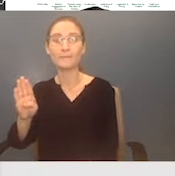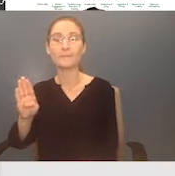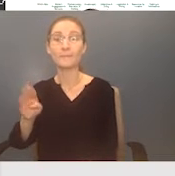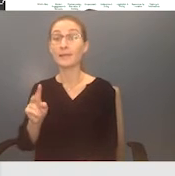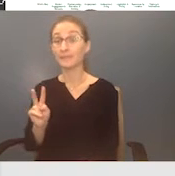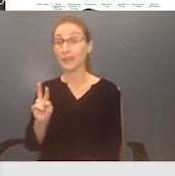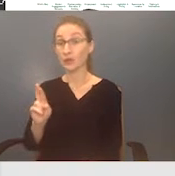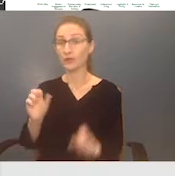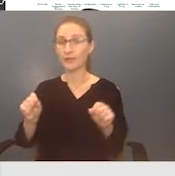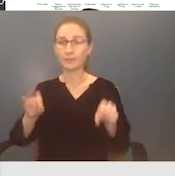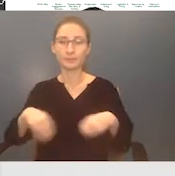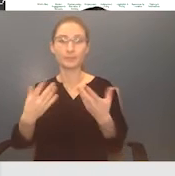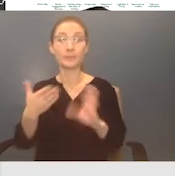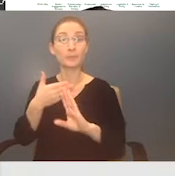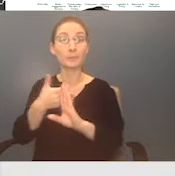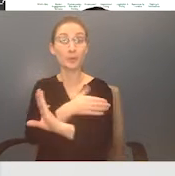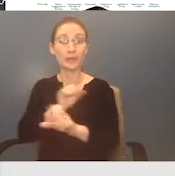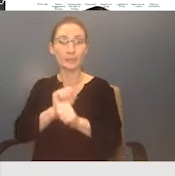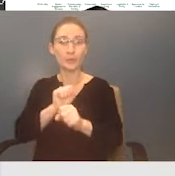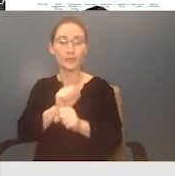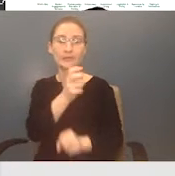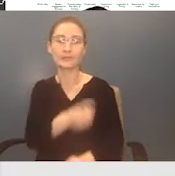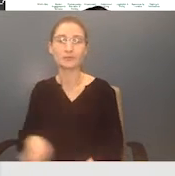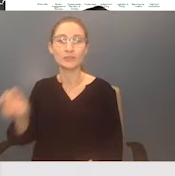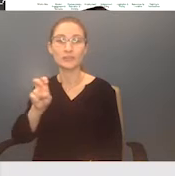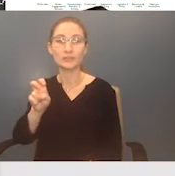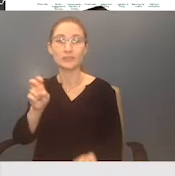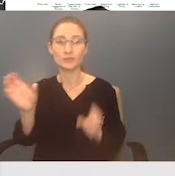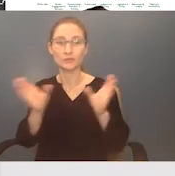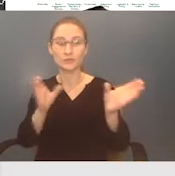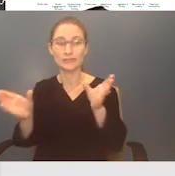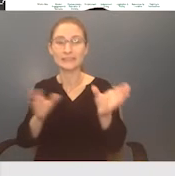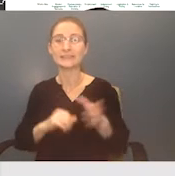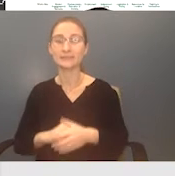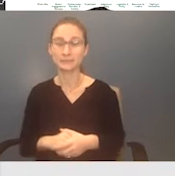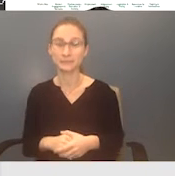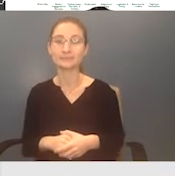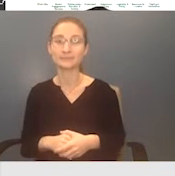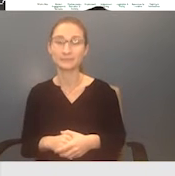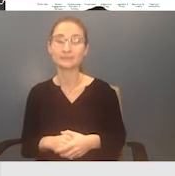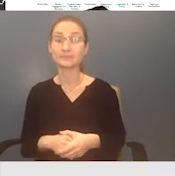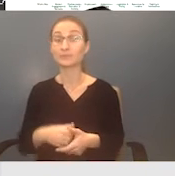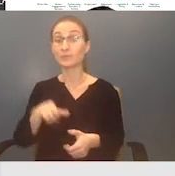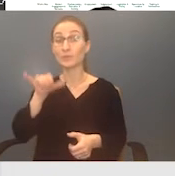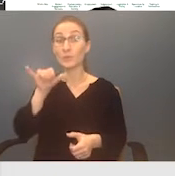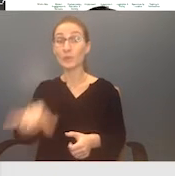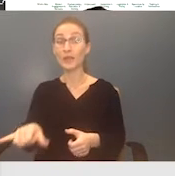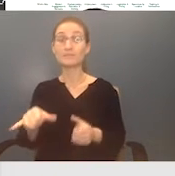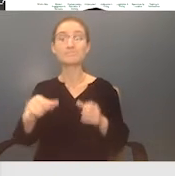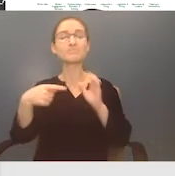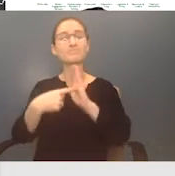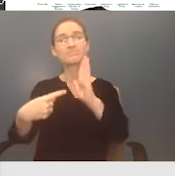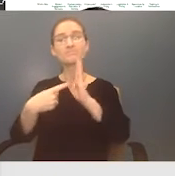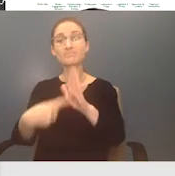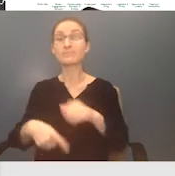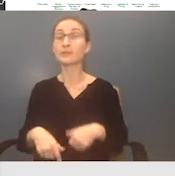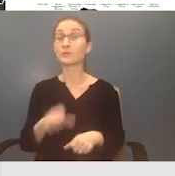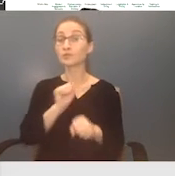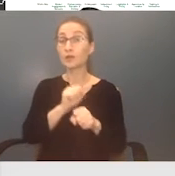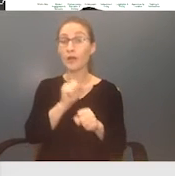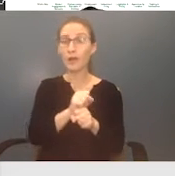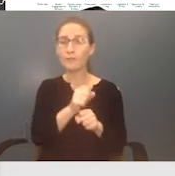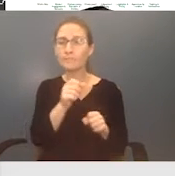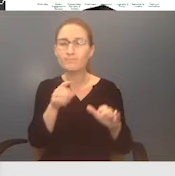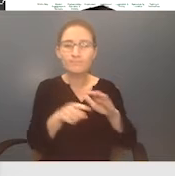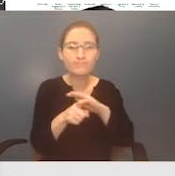can provide what are called pre-employment transition services, pre-ETS. And those are things like job exploration, work